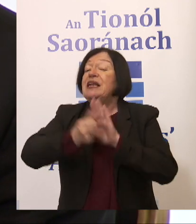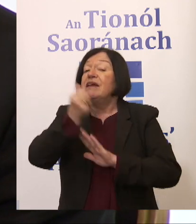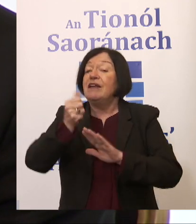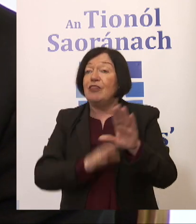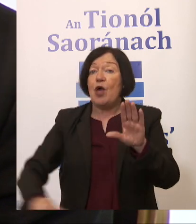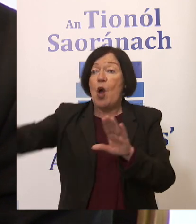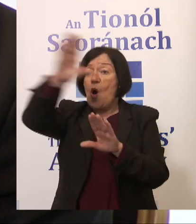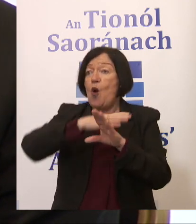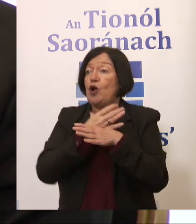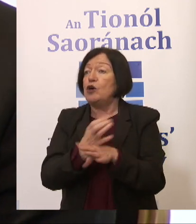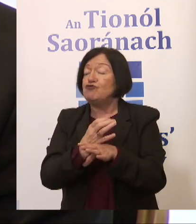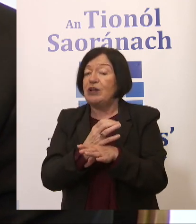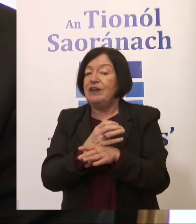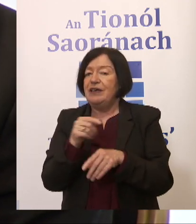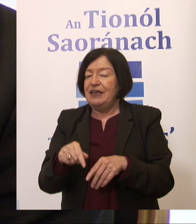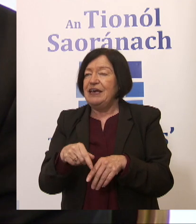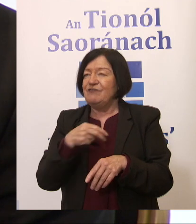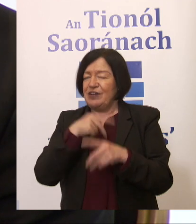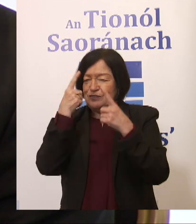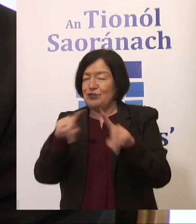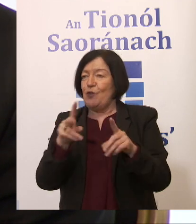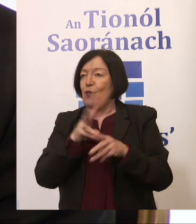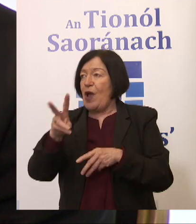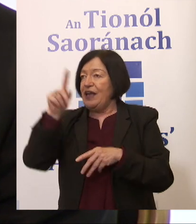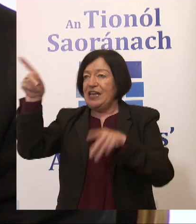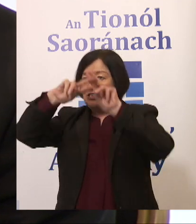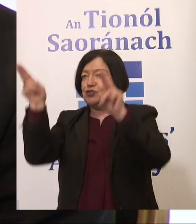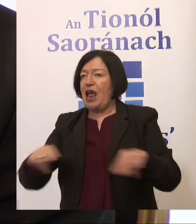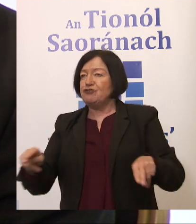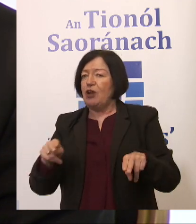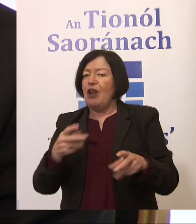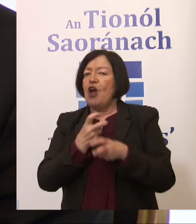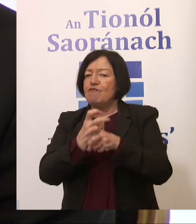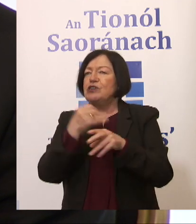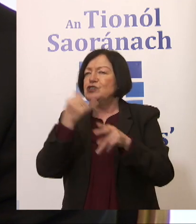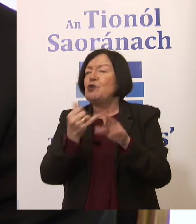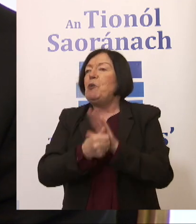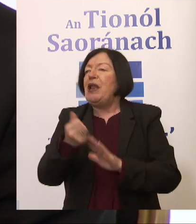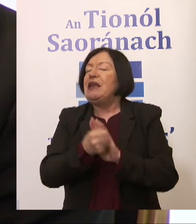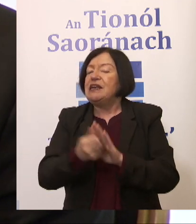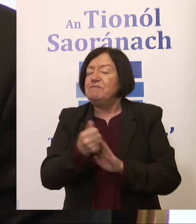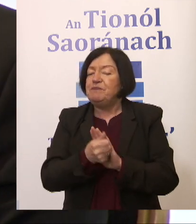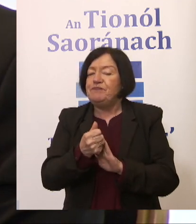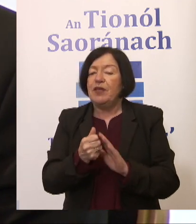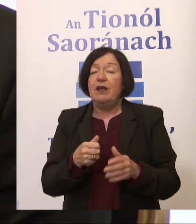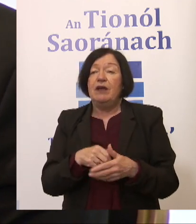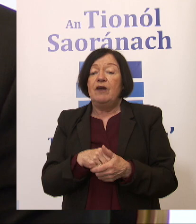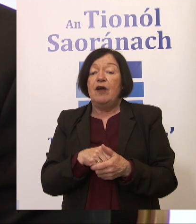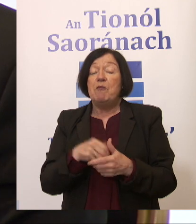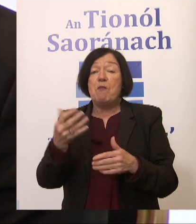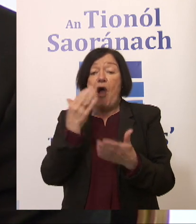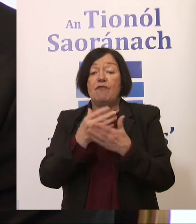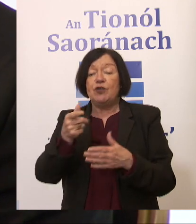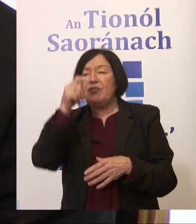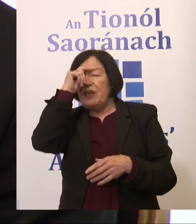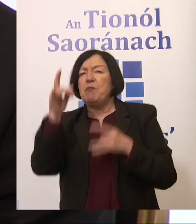whole country. That's a very unusual way internationally of running school buildings, you know, and more often than not, you might